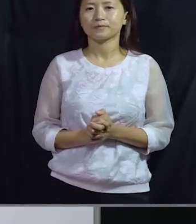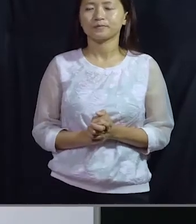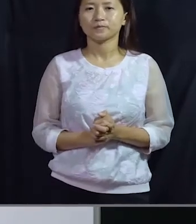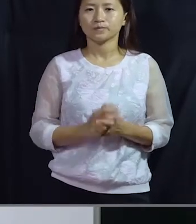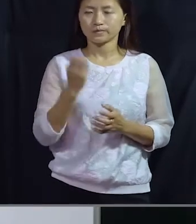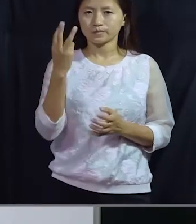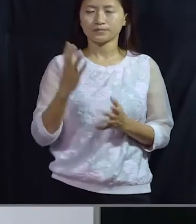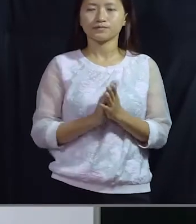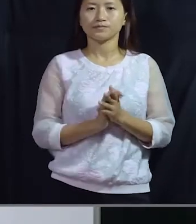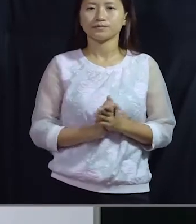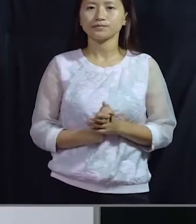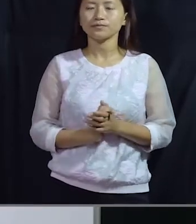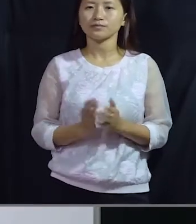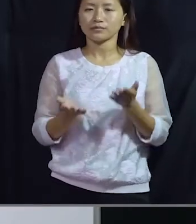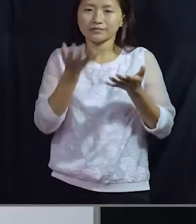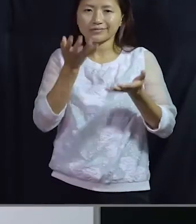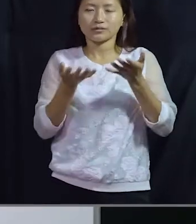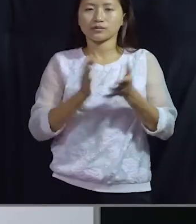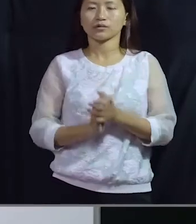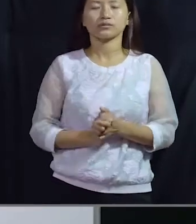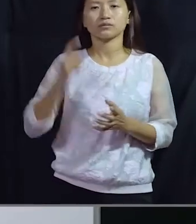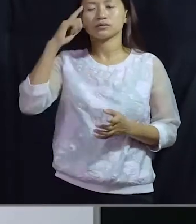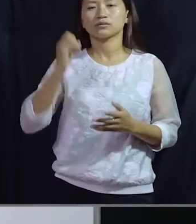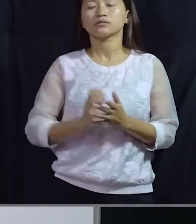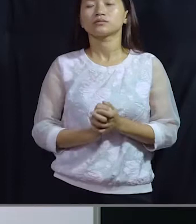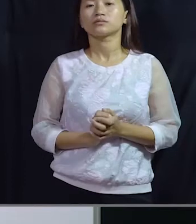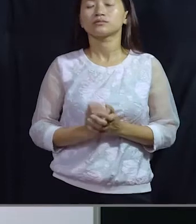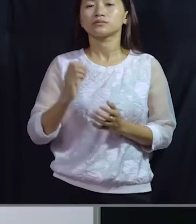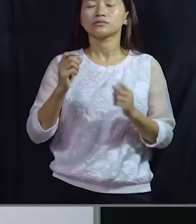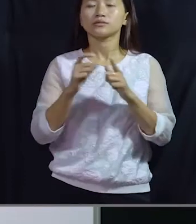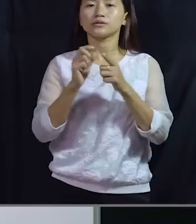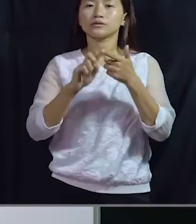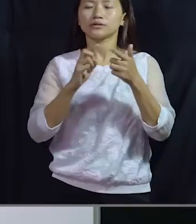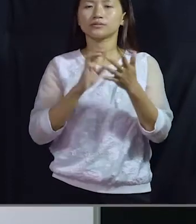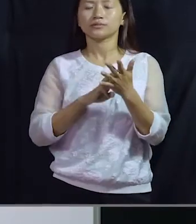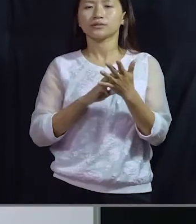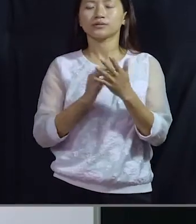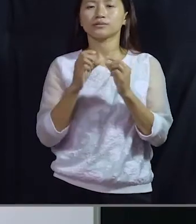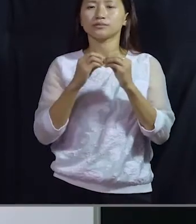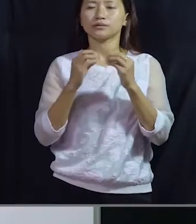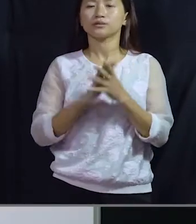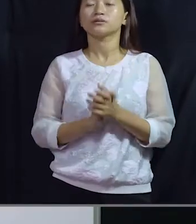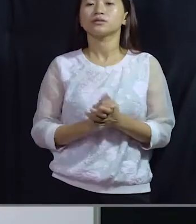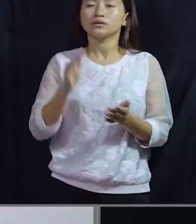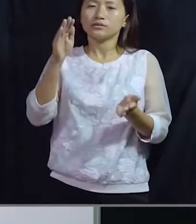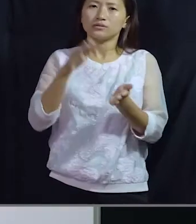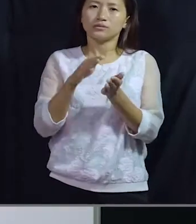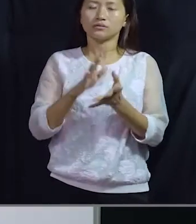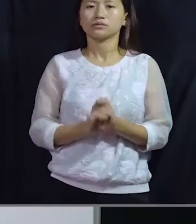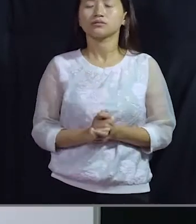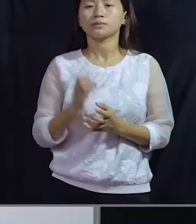in total, and compare to on the debit side with 6,900, there is a shortage